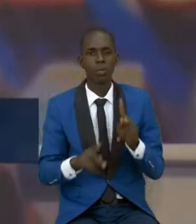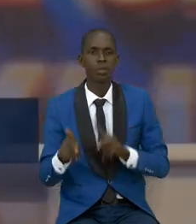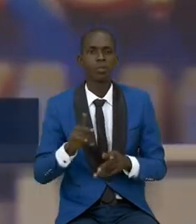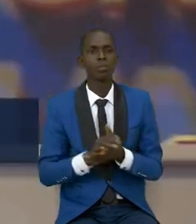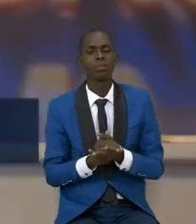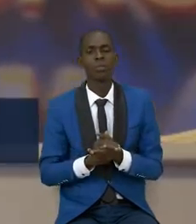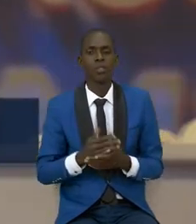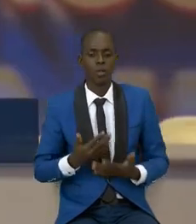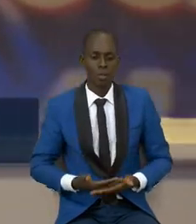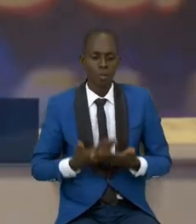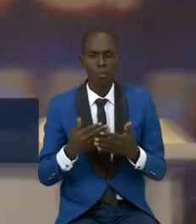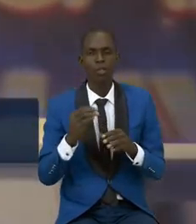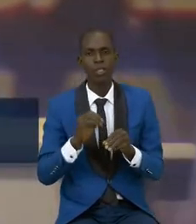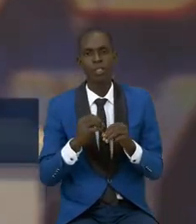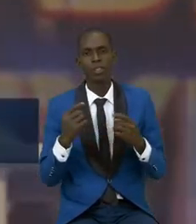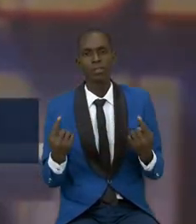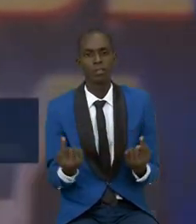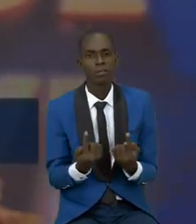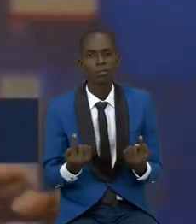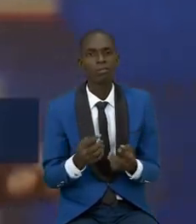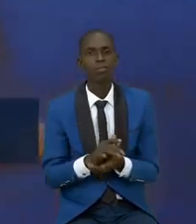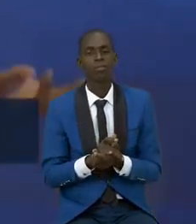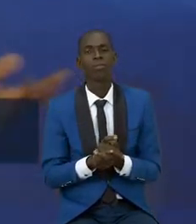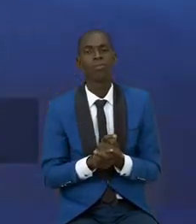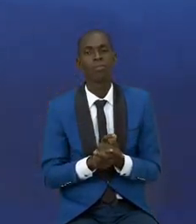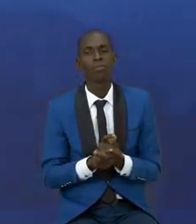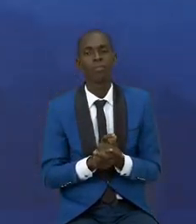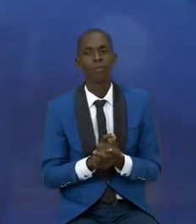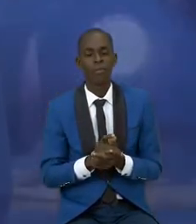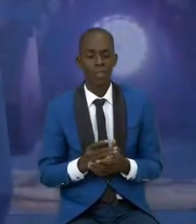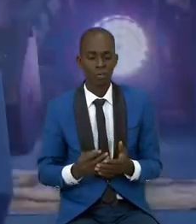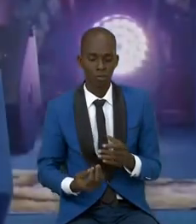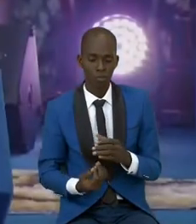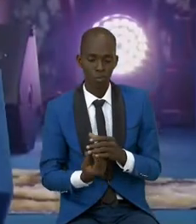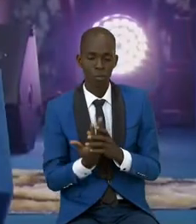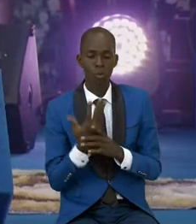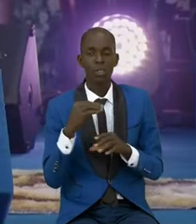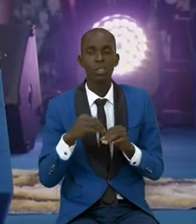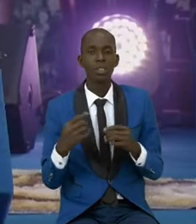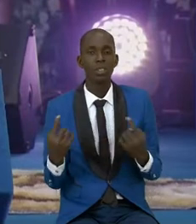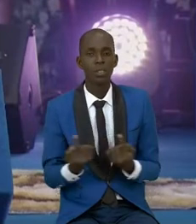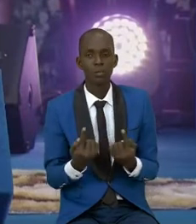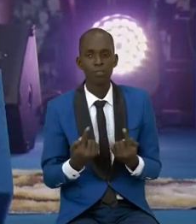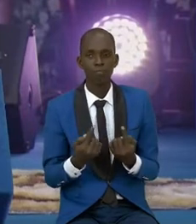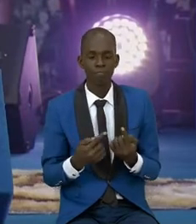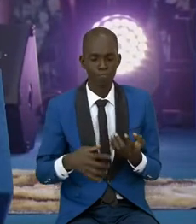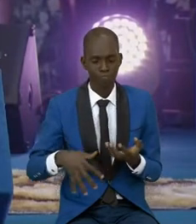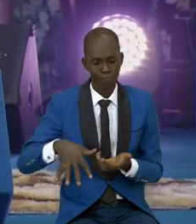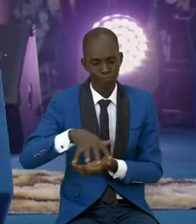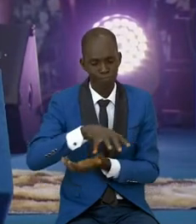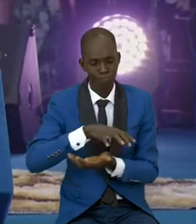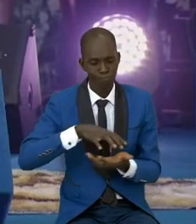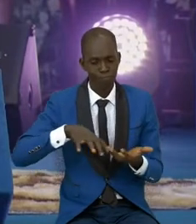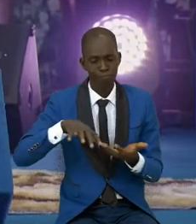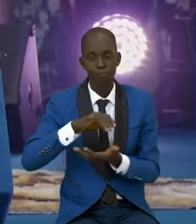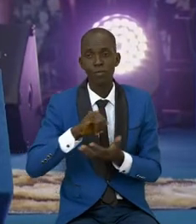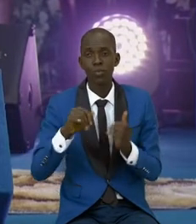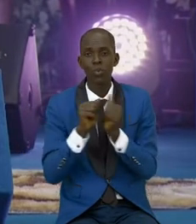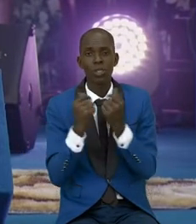in sin, reared in sin, mixing with sinners like